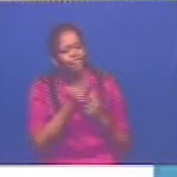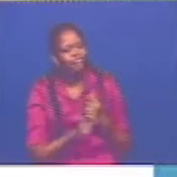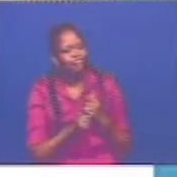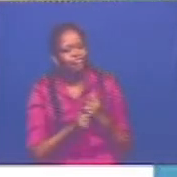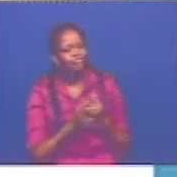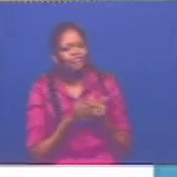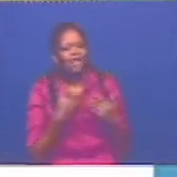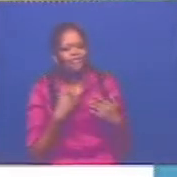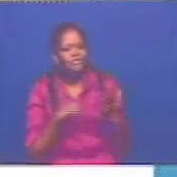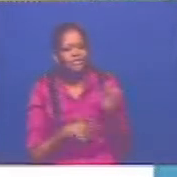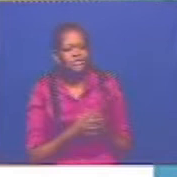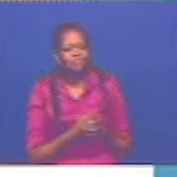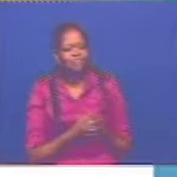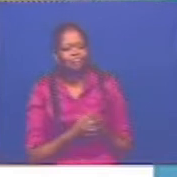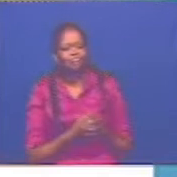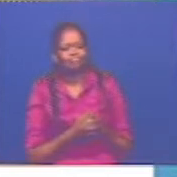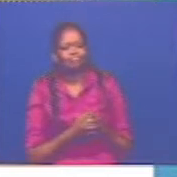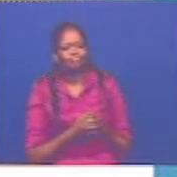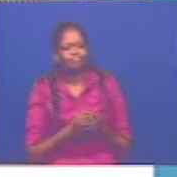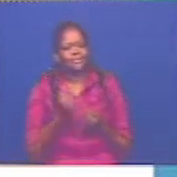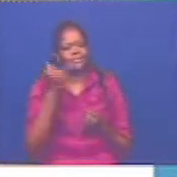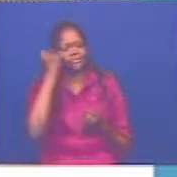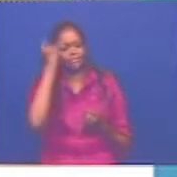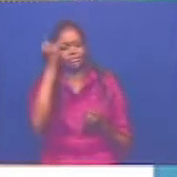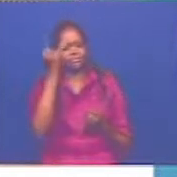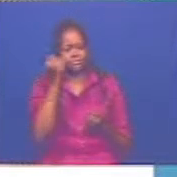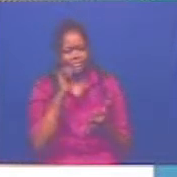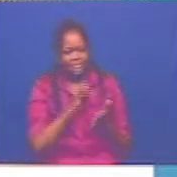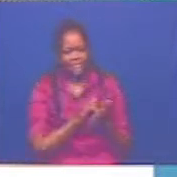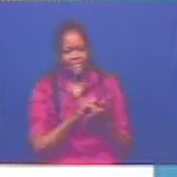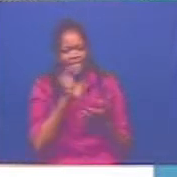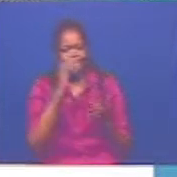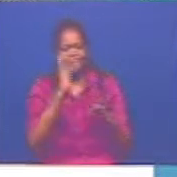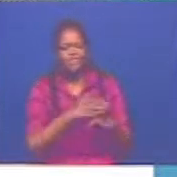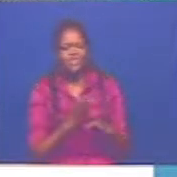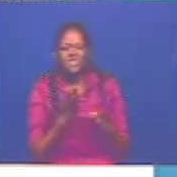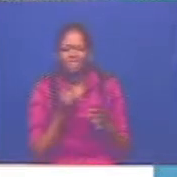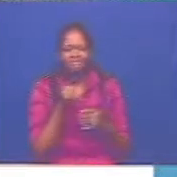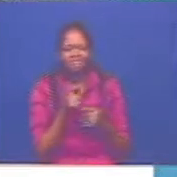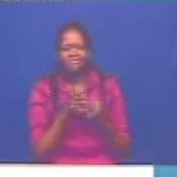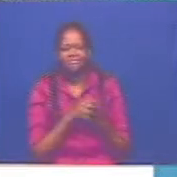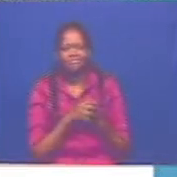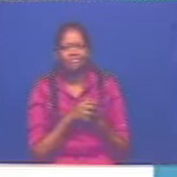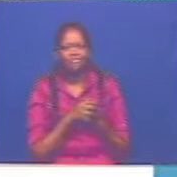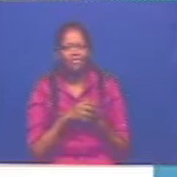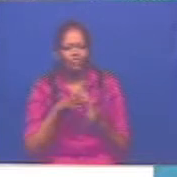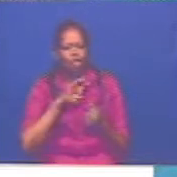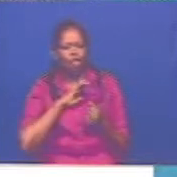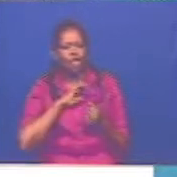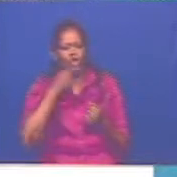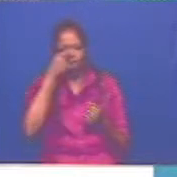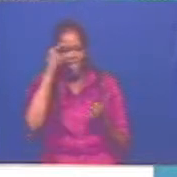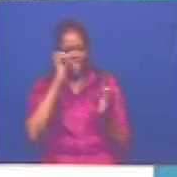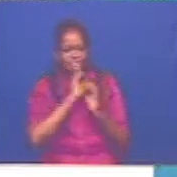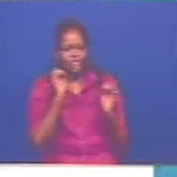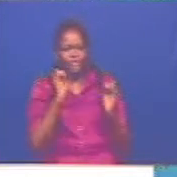this notion or understanding or feeling that Kenyan music does not have its own originality, in